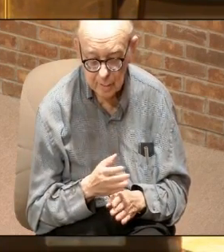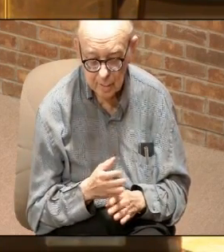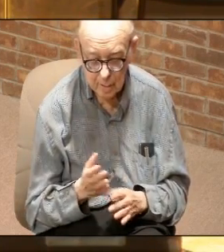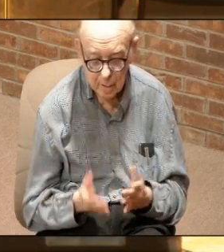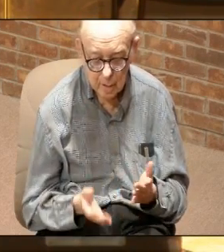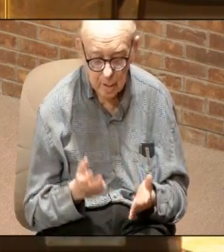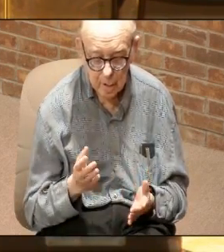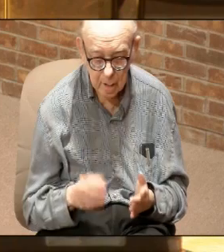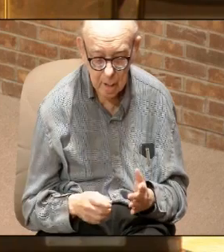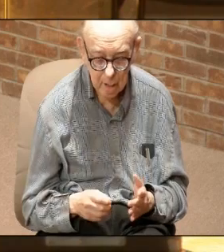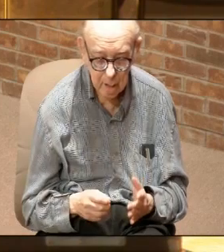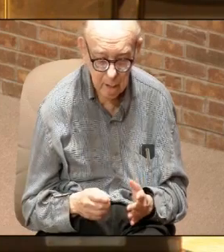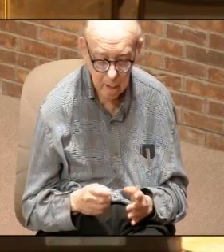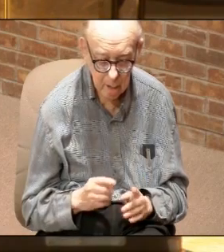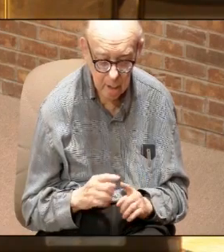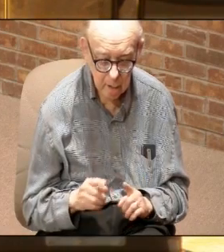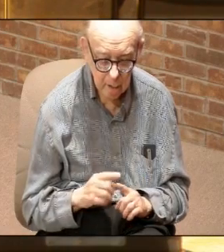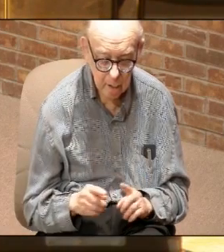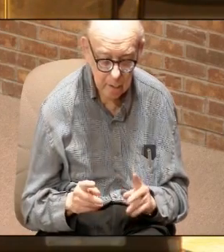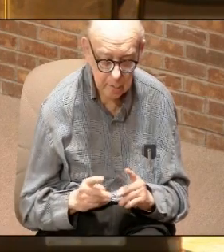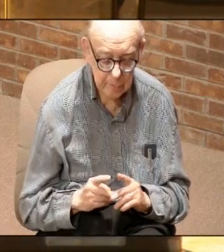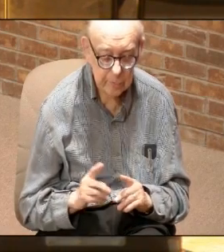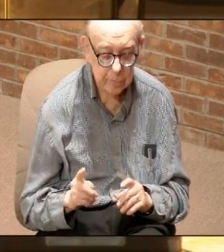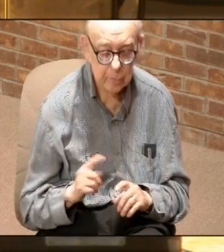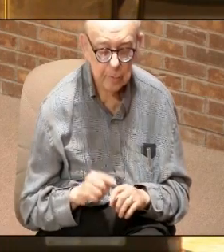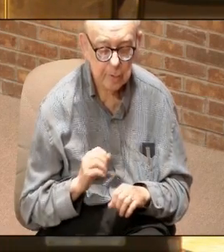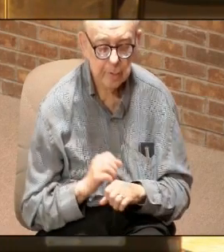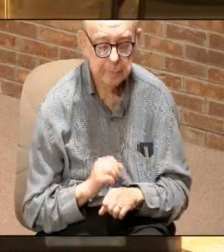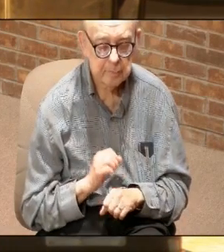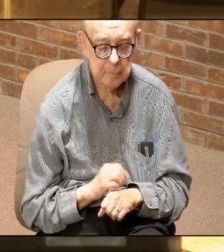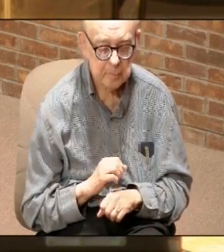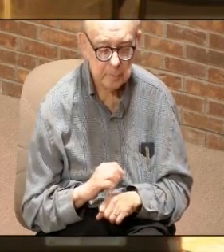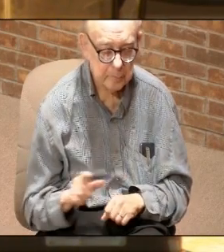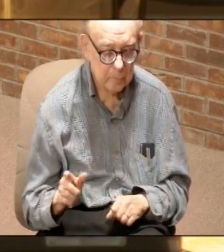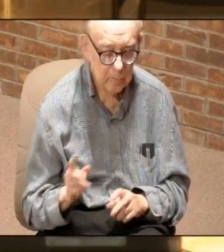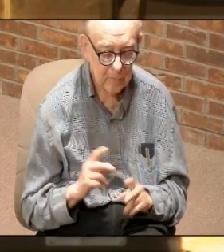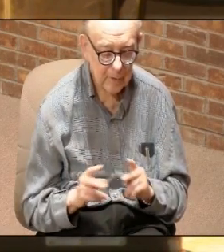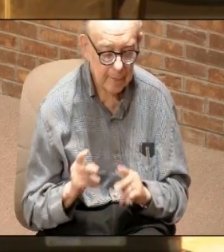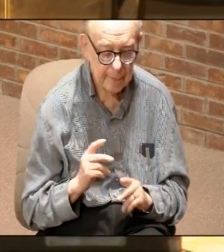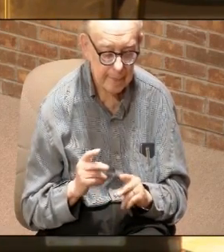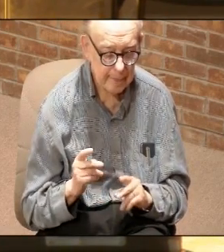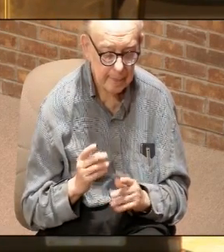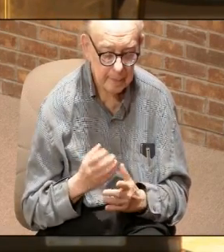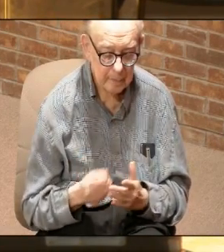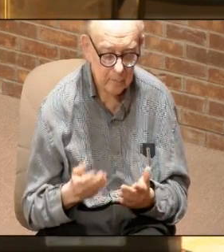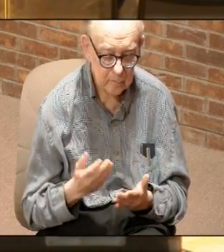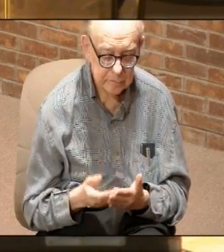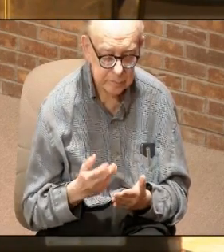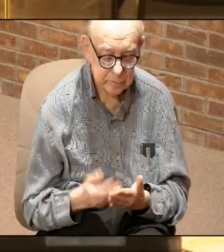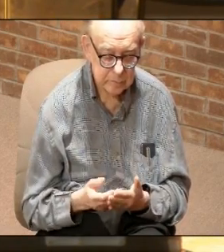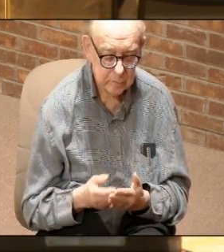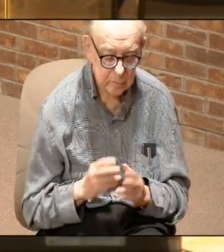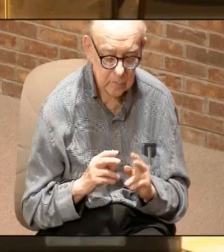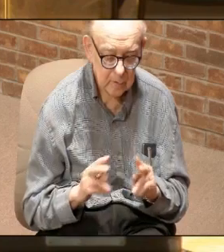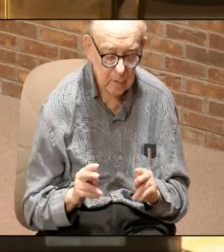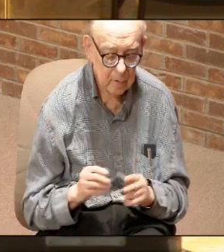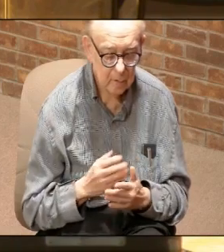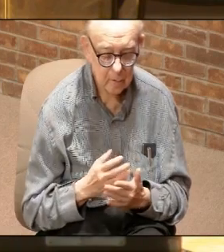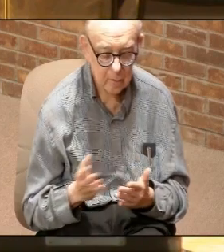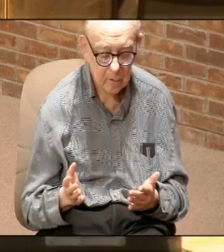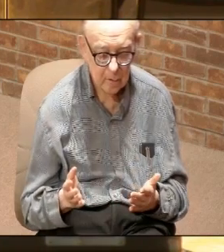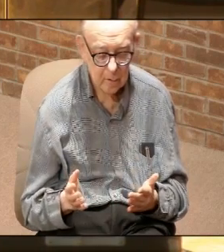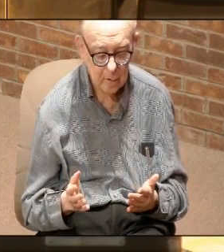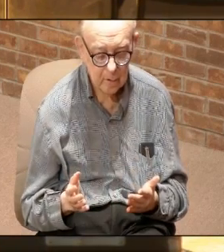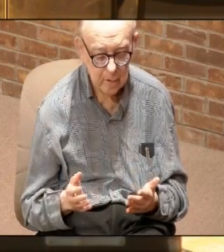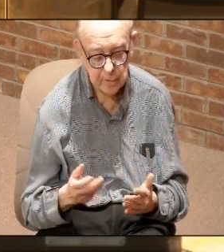Maybe we need to go somewhere else to work, with all of these people that are getting all this money. But we're looking at all of this stuff. That's another